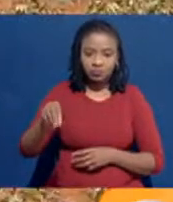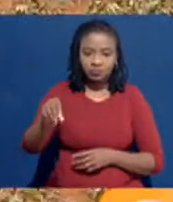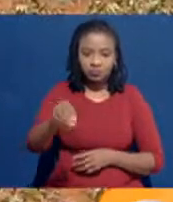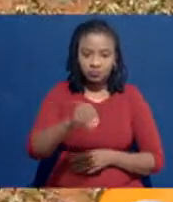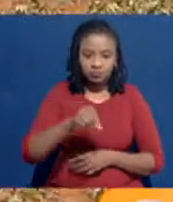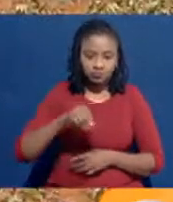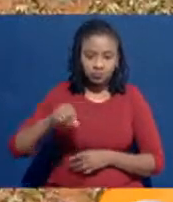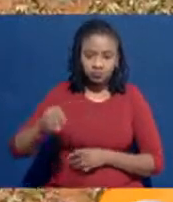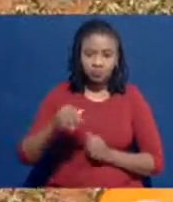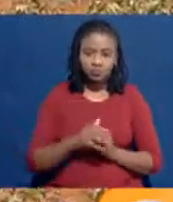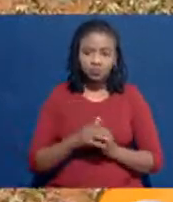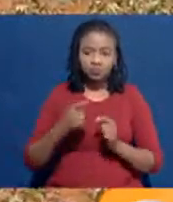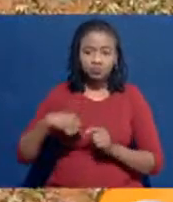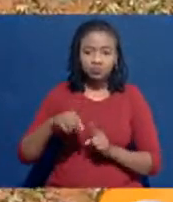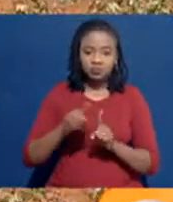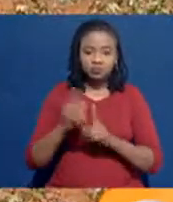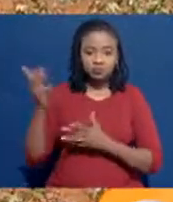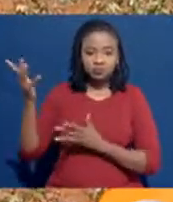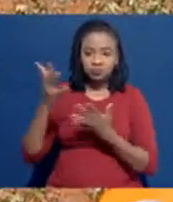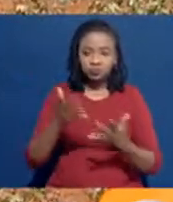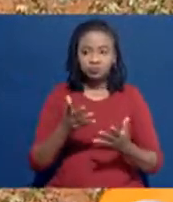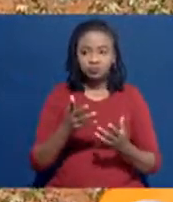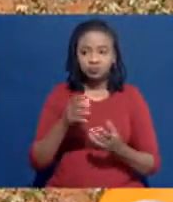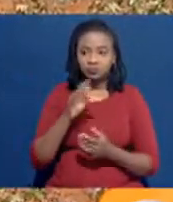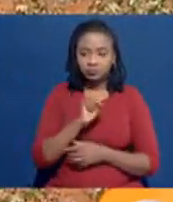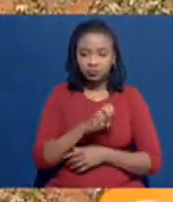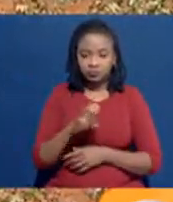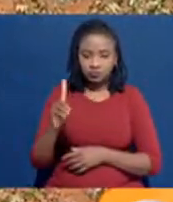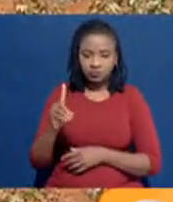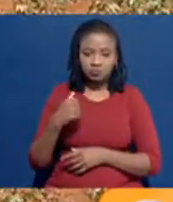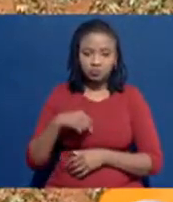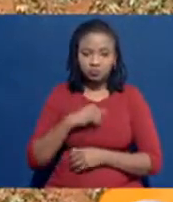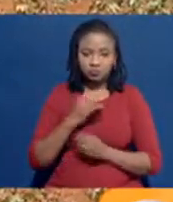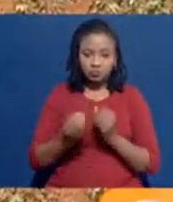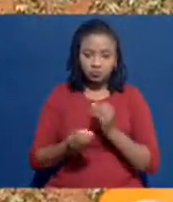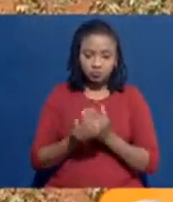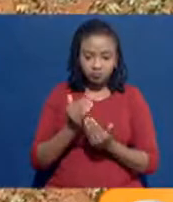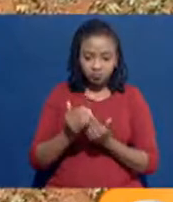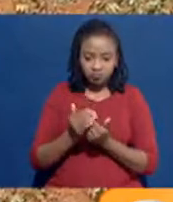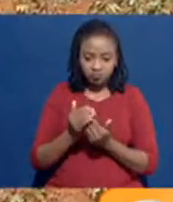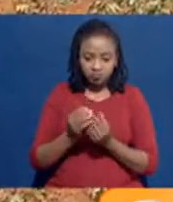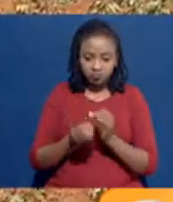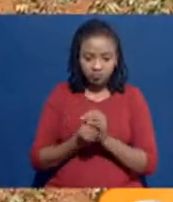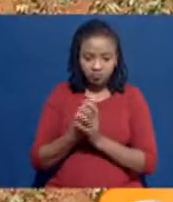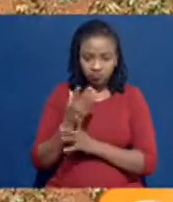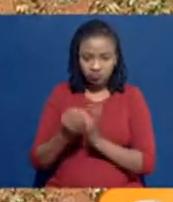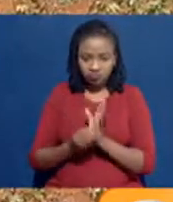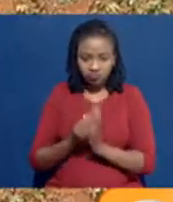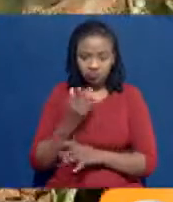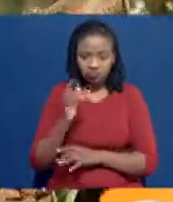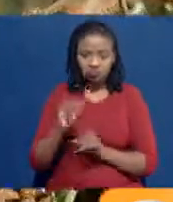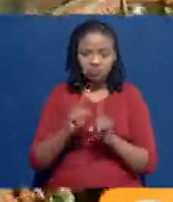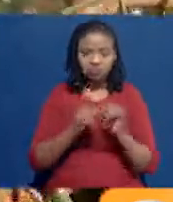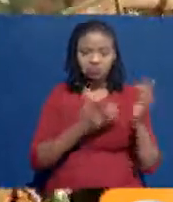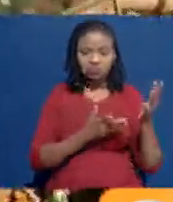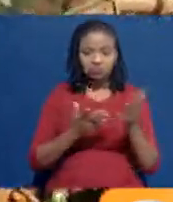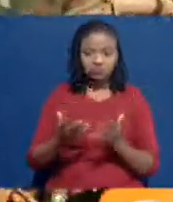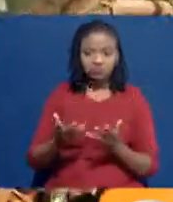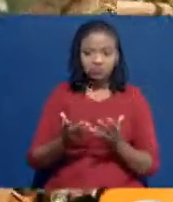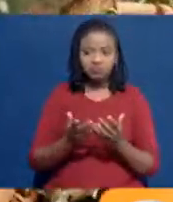wote. Wametuletea mbegu, tunalima pamba, na wametutafutia wanunuzi kama Rift